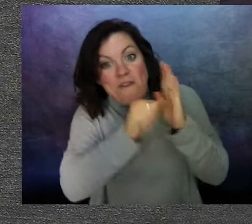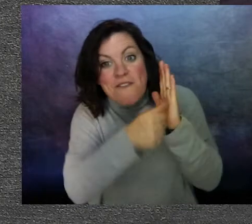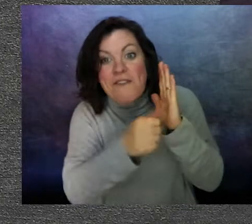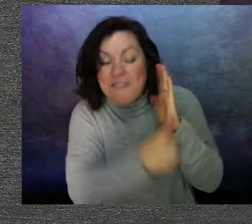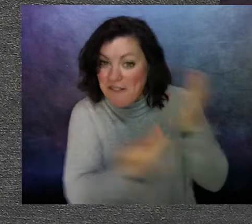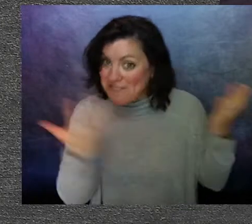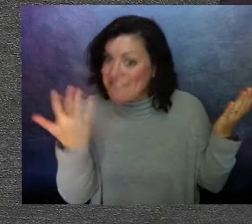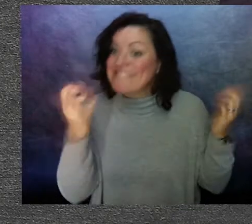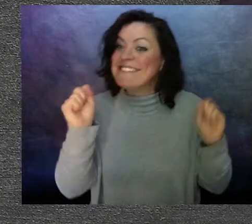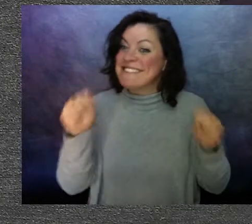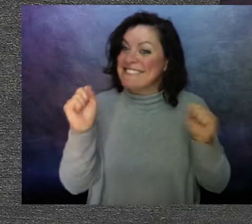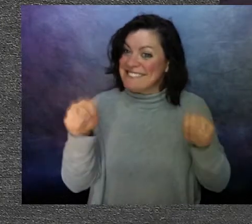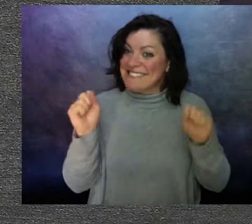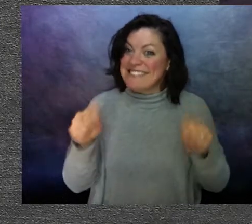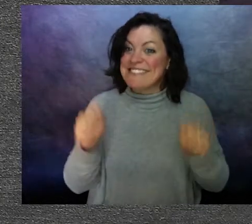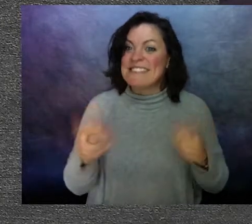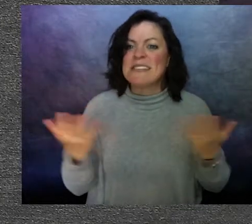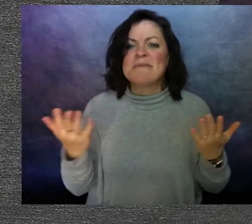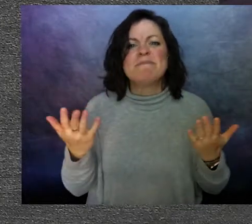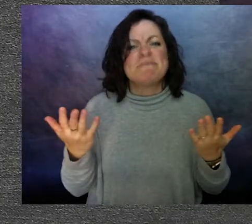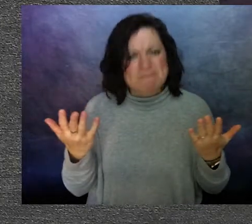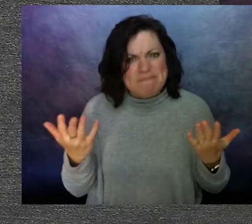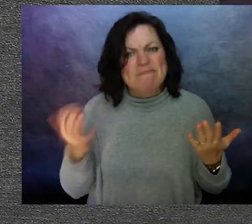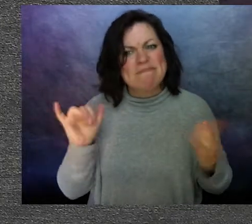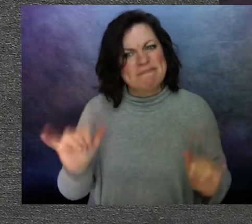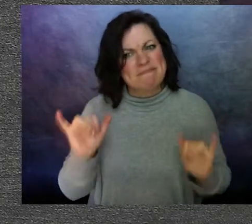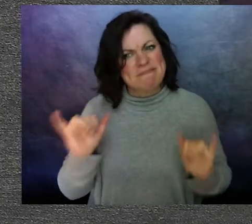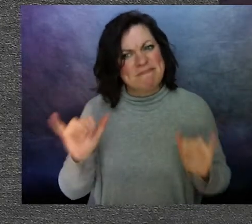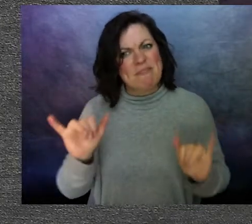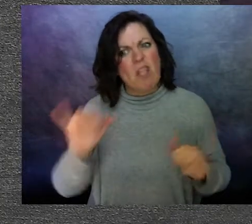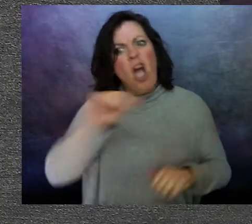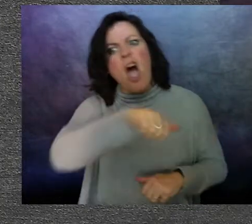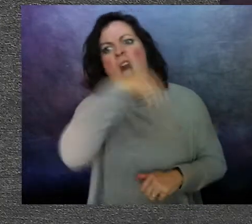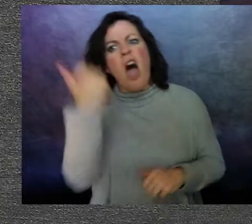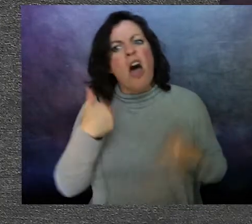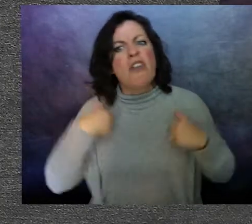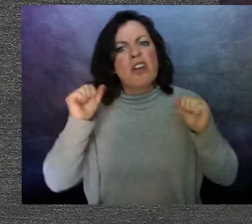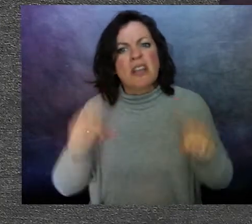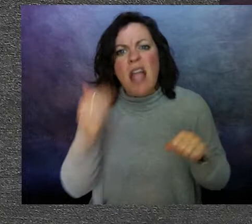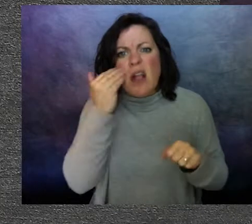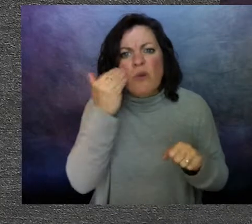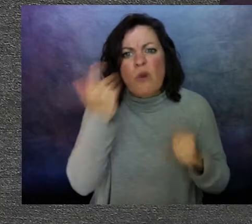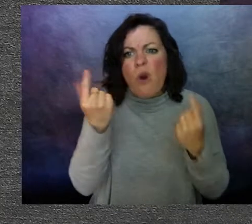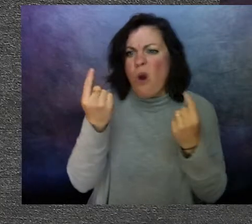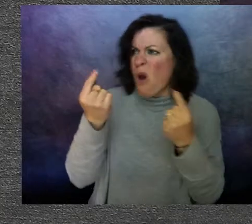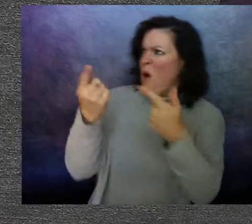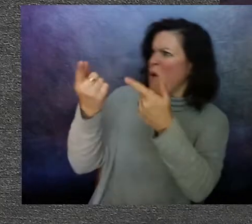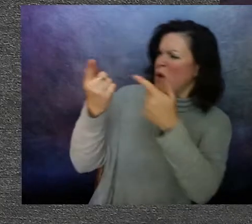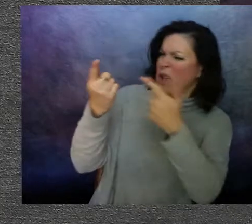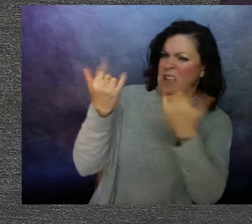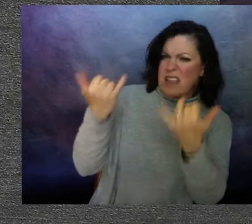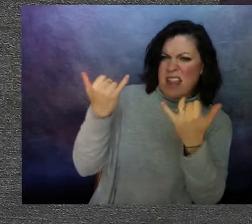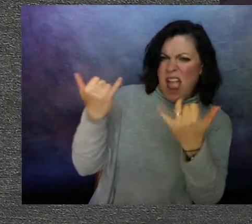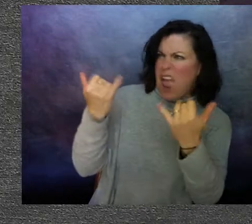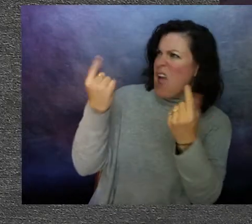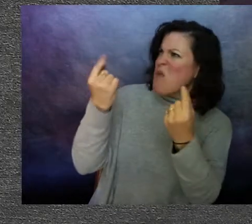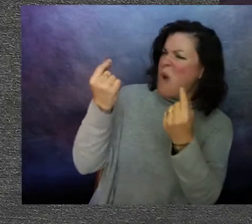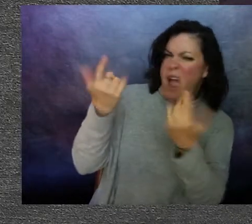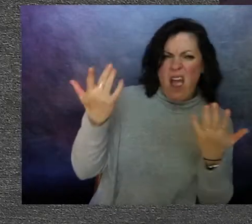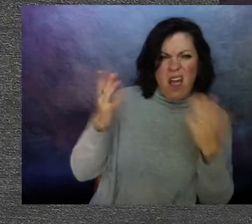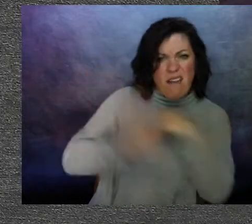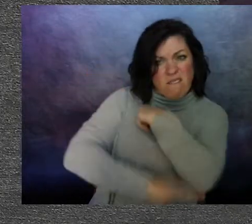However, one of the best ways to tell that a season is changing is by looking at the trees. The trees